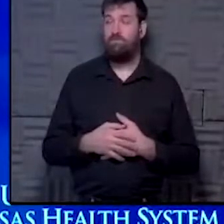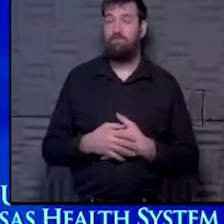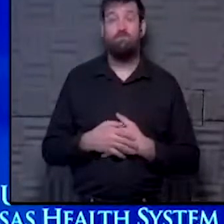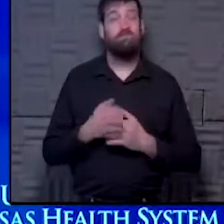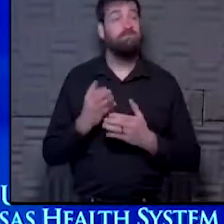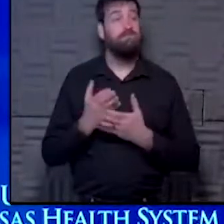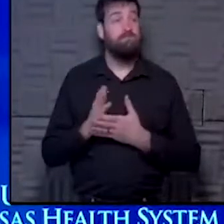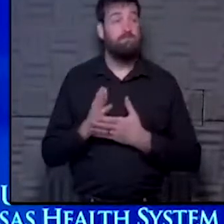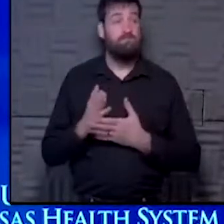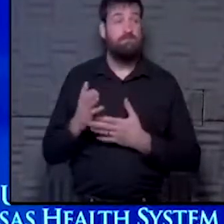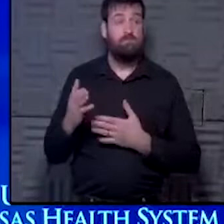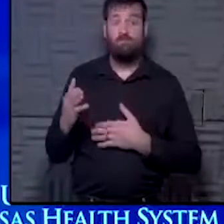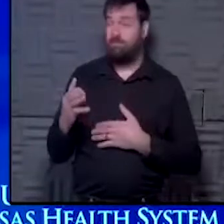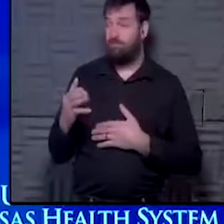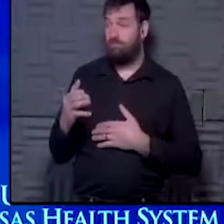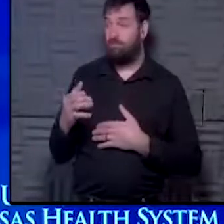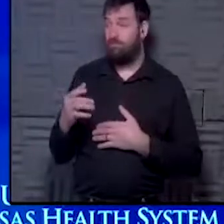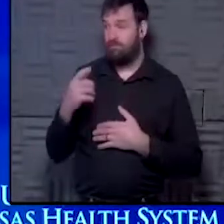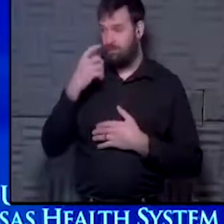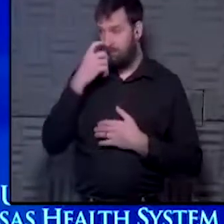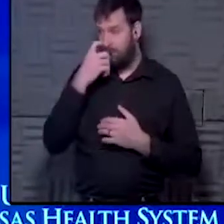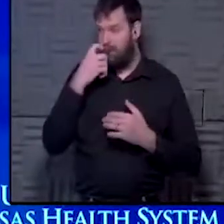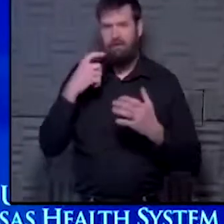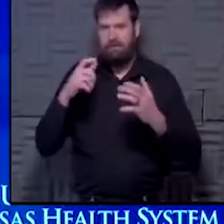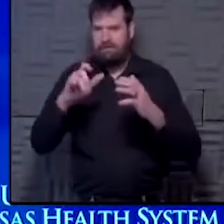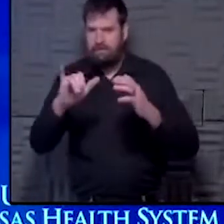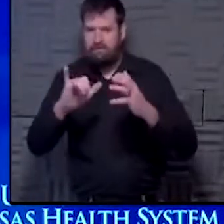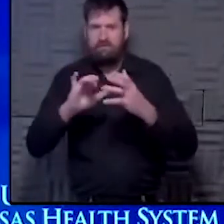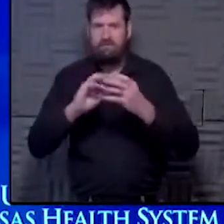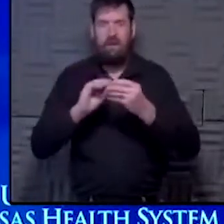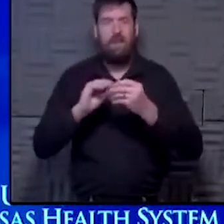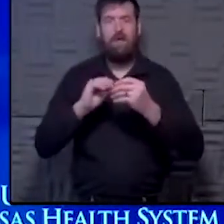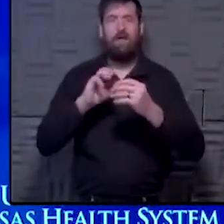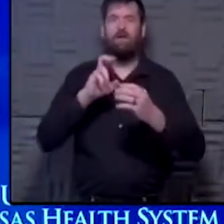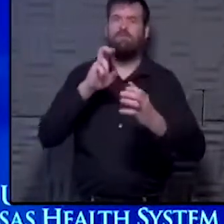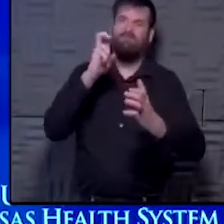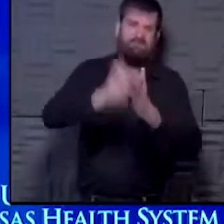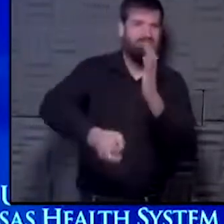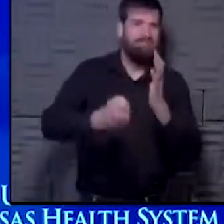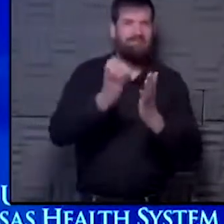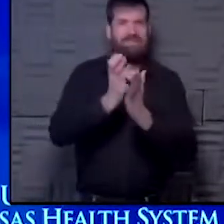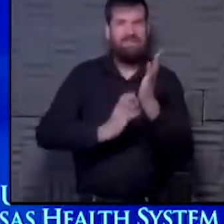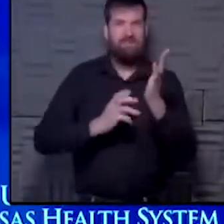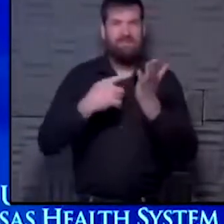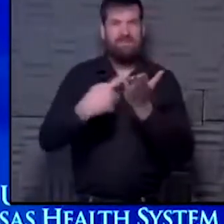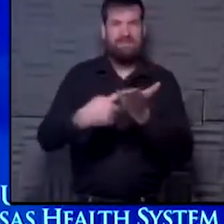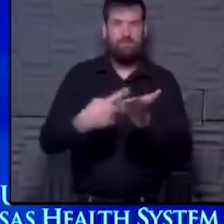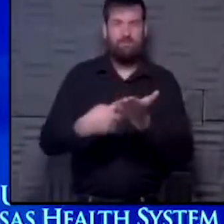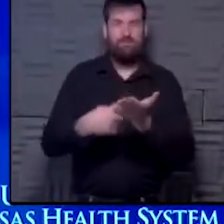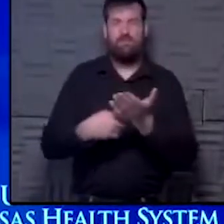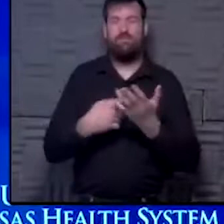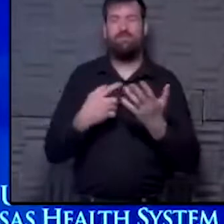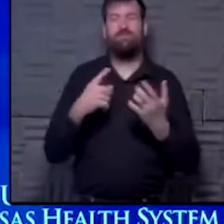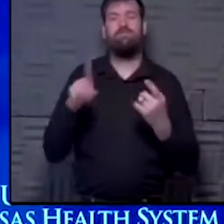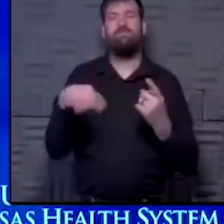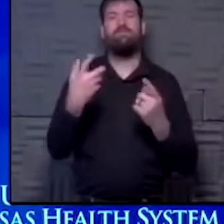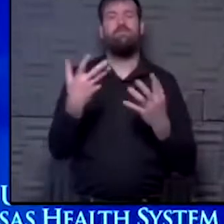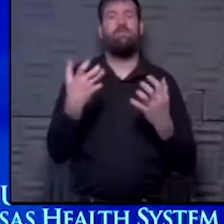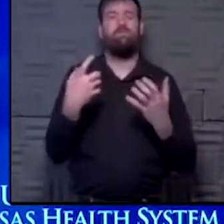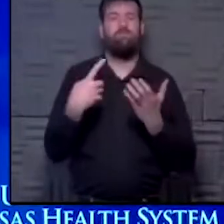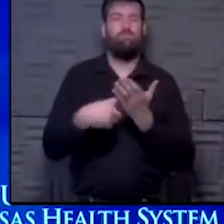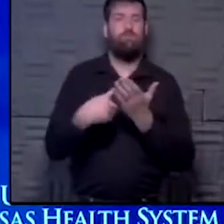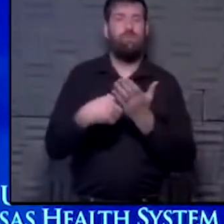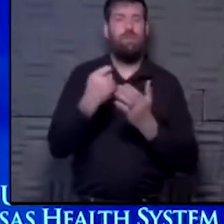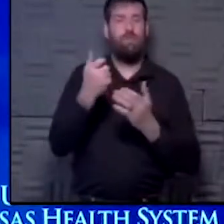All right. Let me just. I feel like we've kind of jumped into some of these discussions already, and I just wanted to talk a little bit